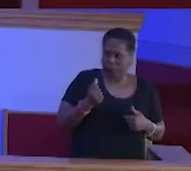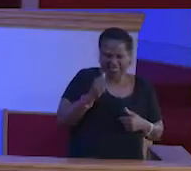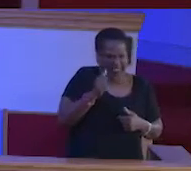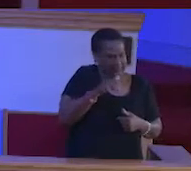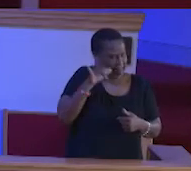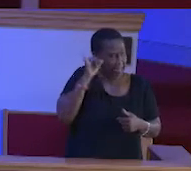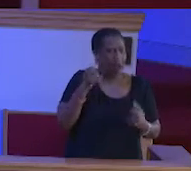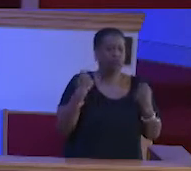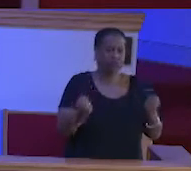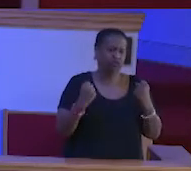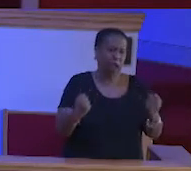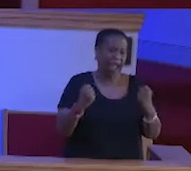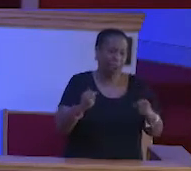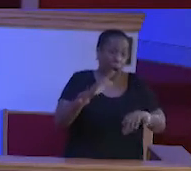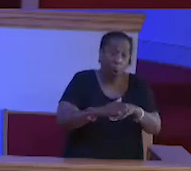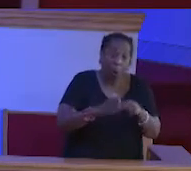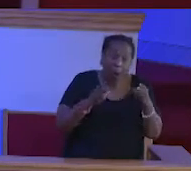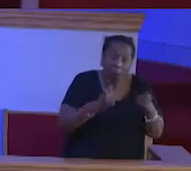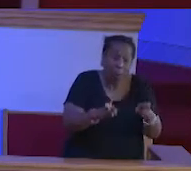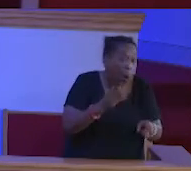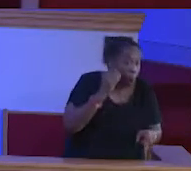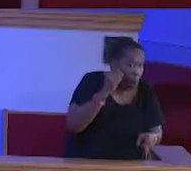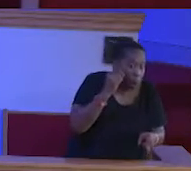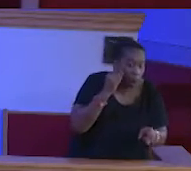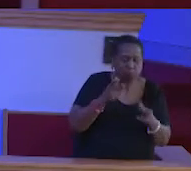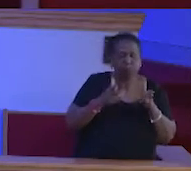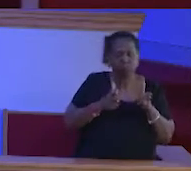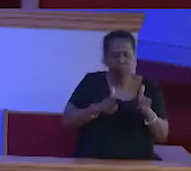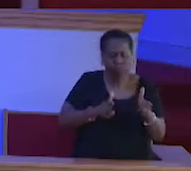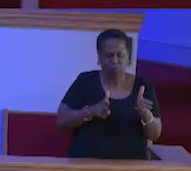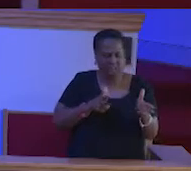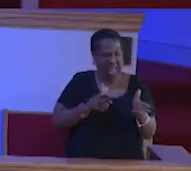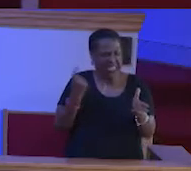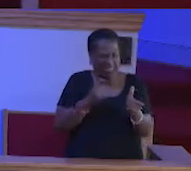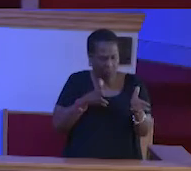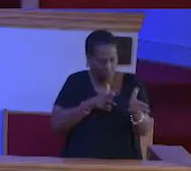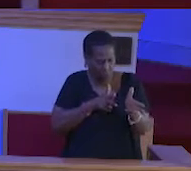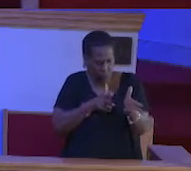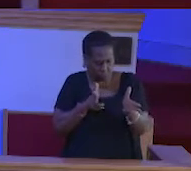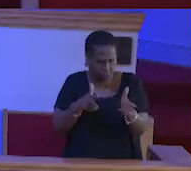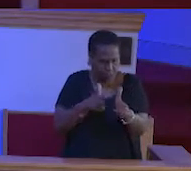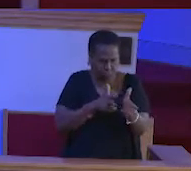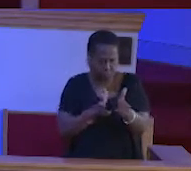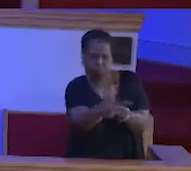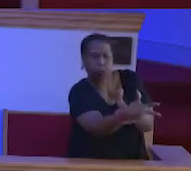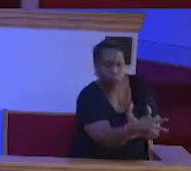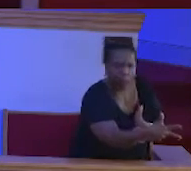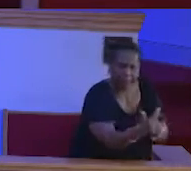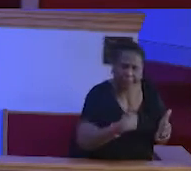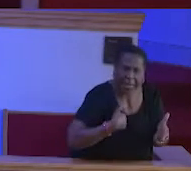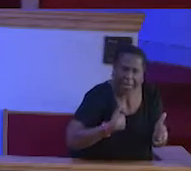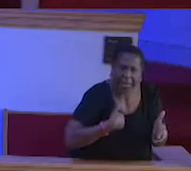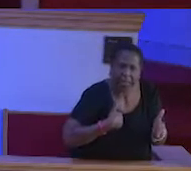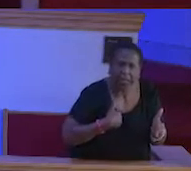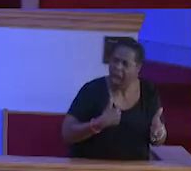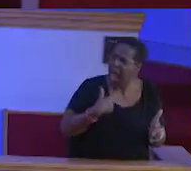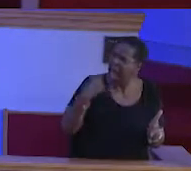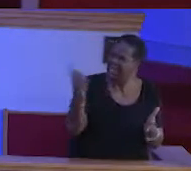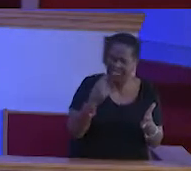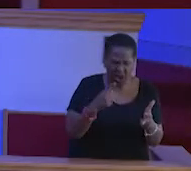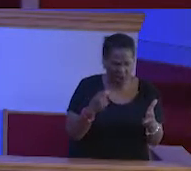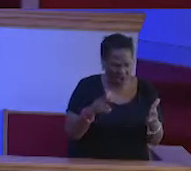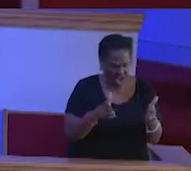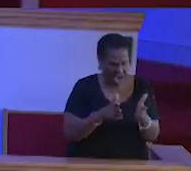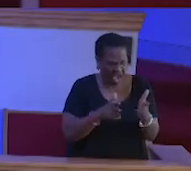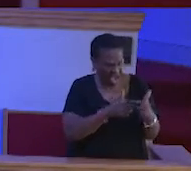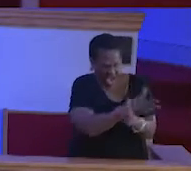way home, and someone was passing me on the left trying to take the lane in front of me. And somebody from the right